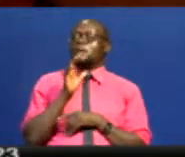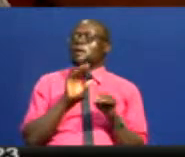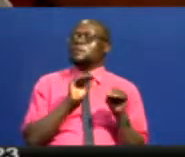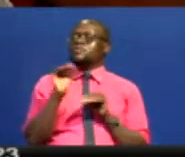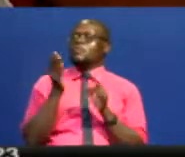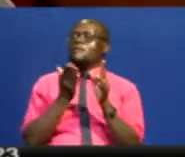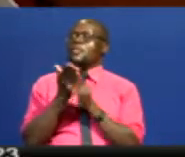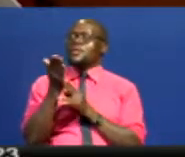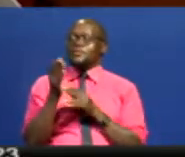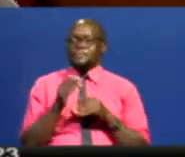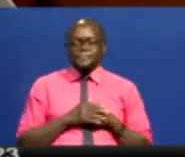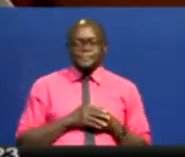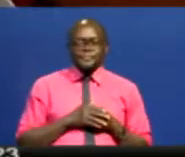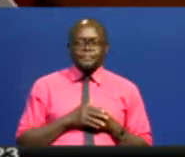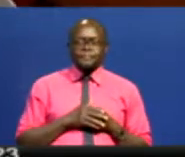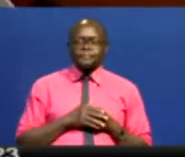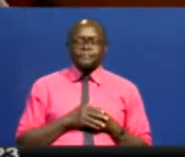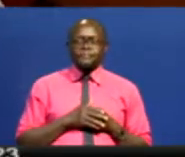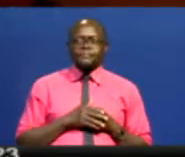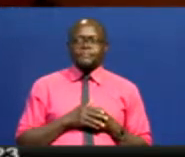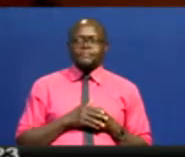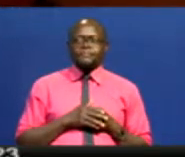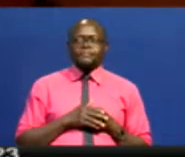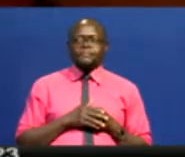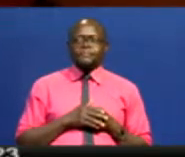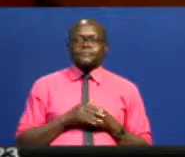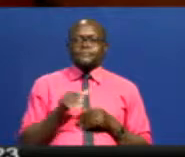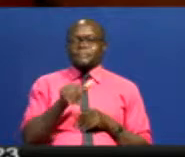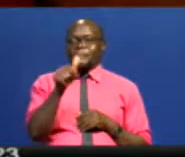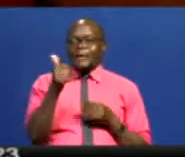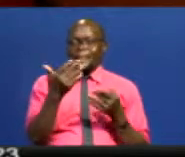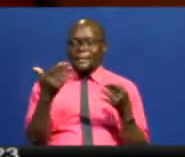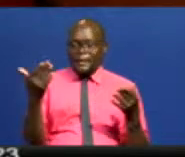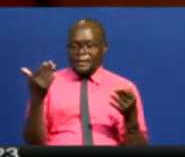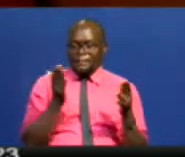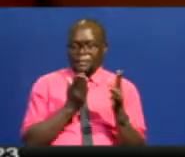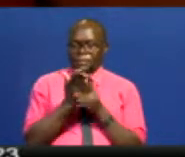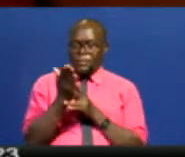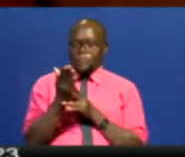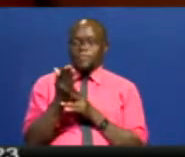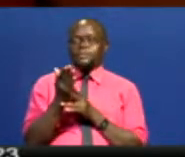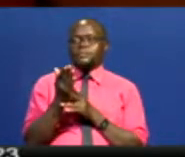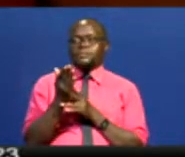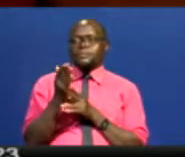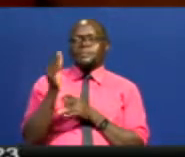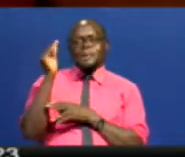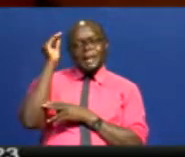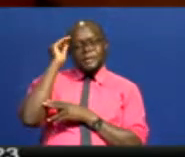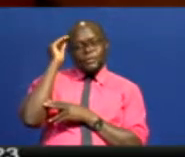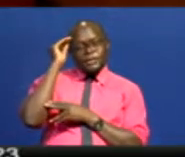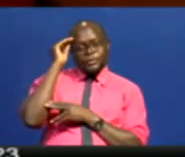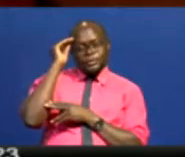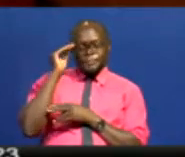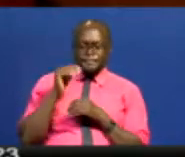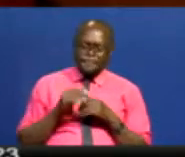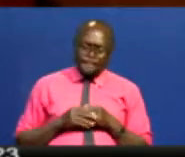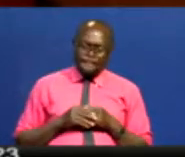through and pass it. The other thing is, in terms of education,